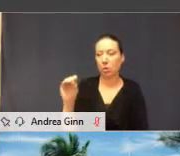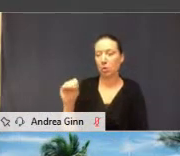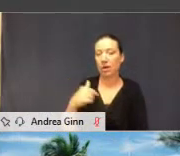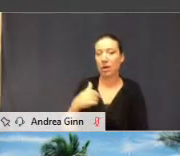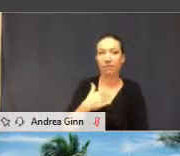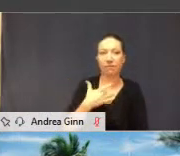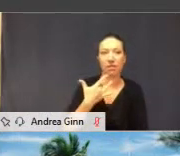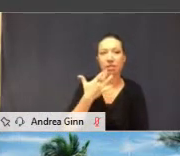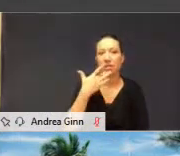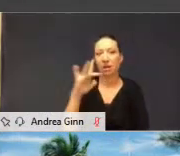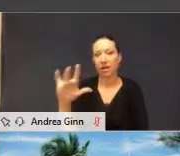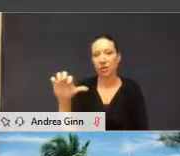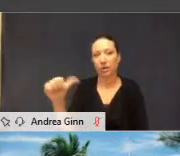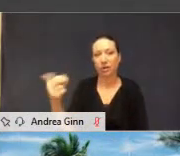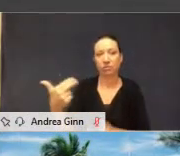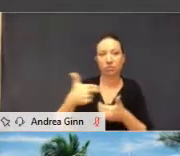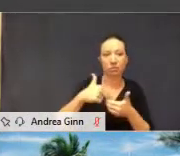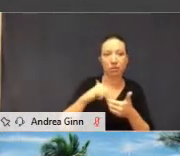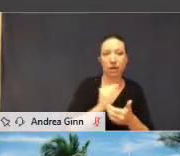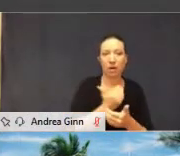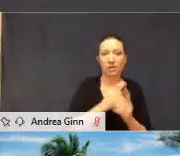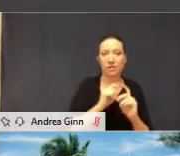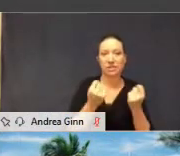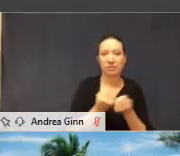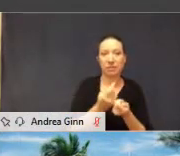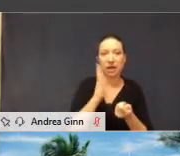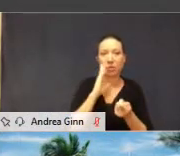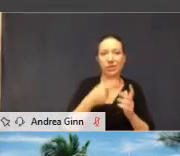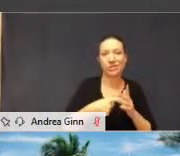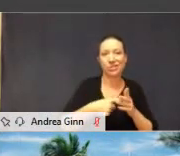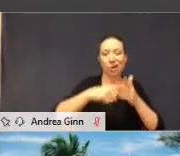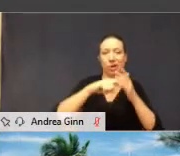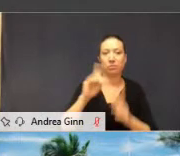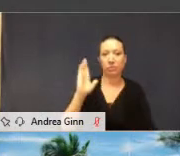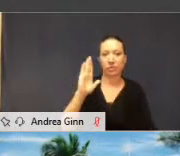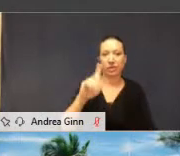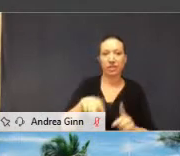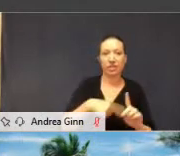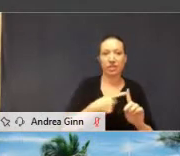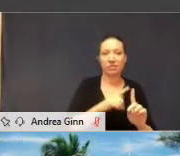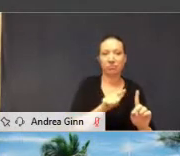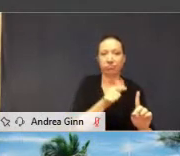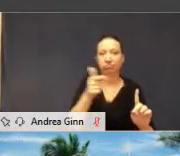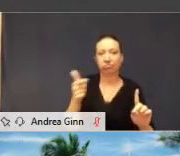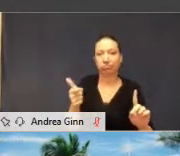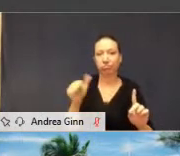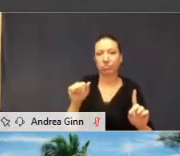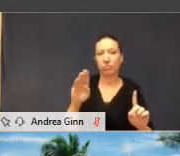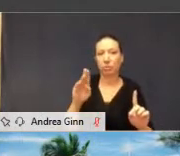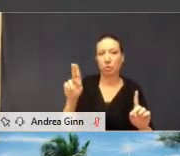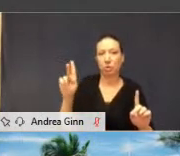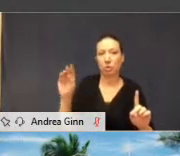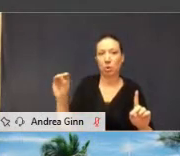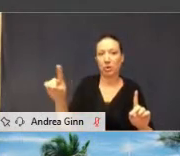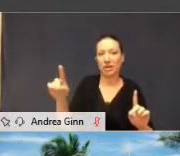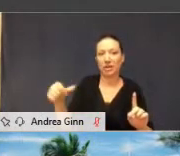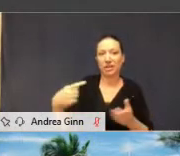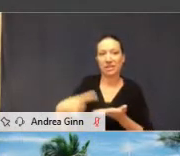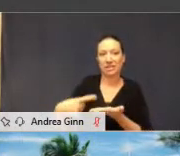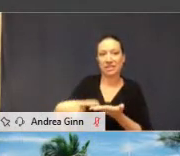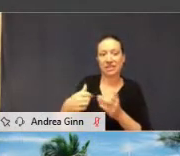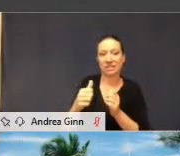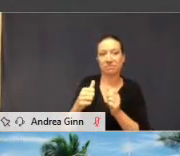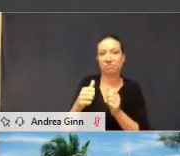going to do the opening slide and turn it over to him. Then he'll transition to our colleagues at the Urban Institute, and then I think he's going to close us